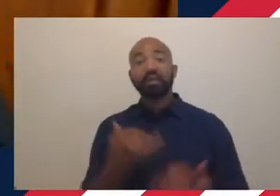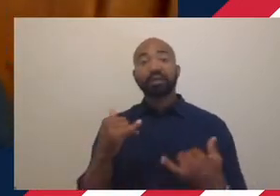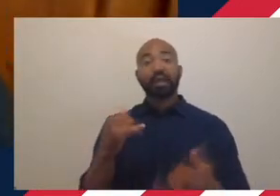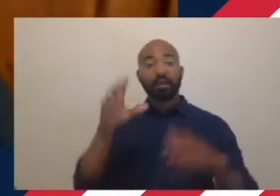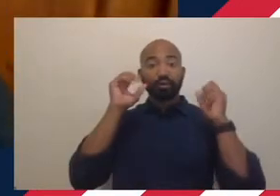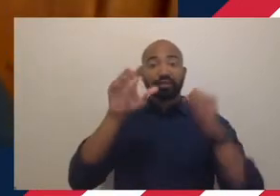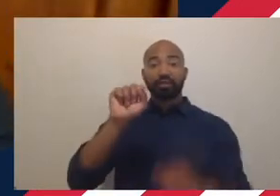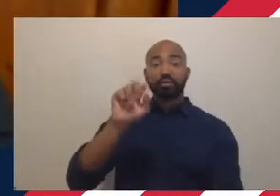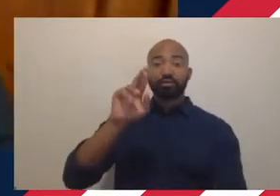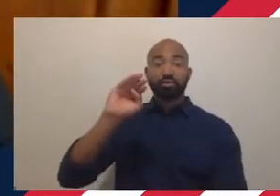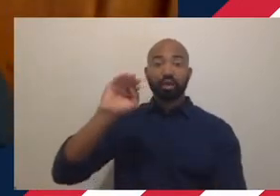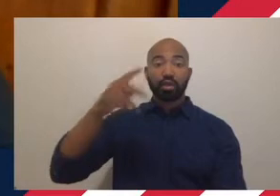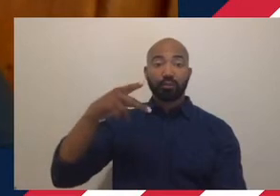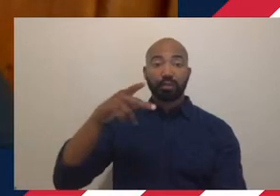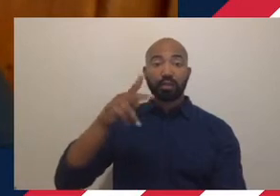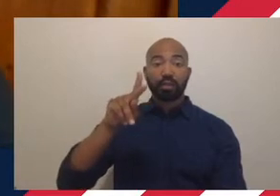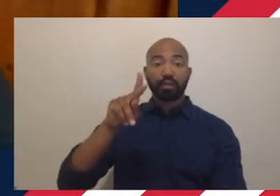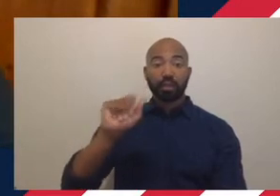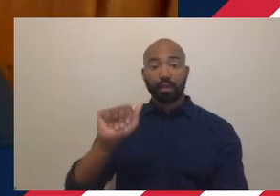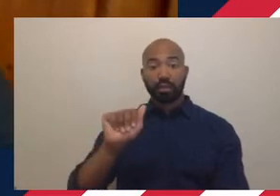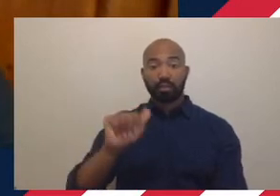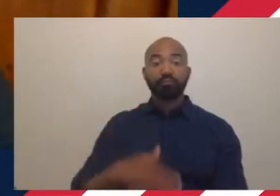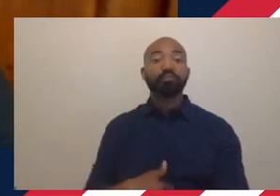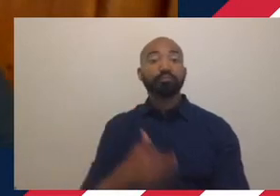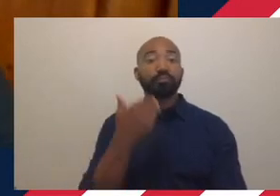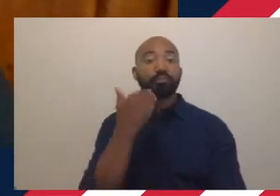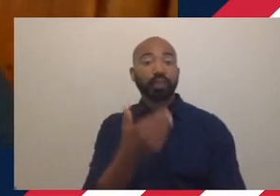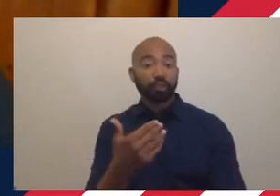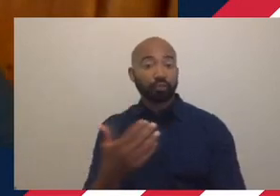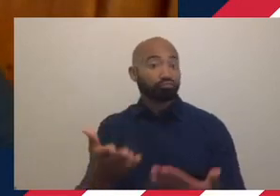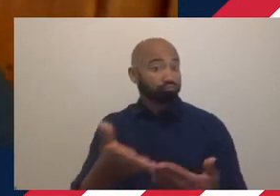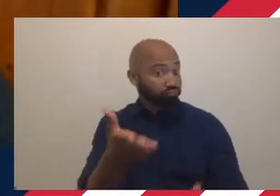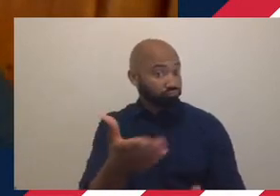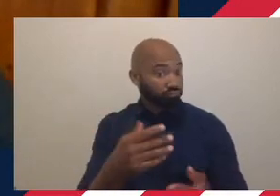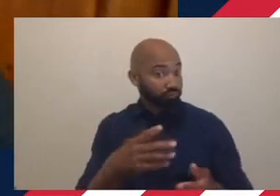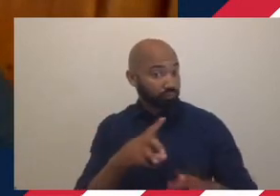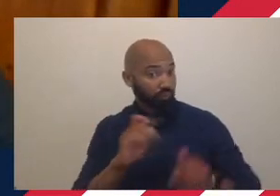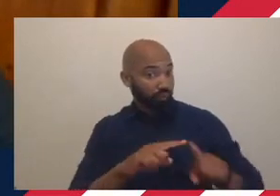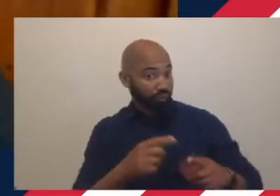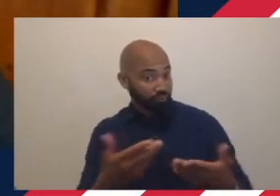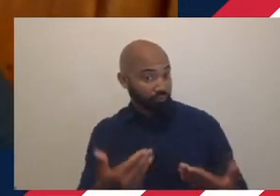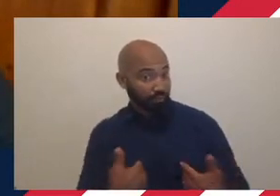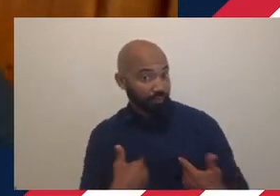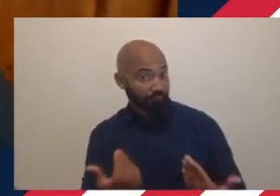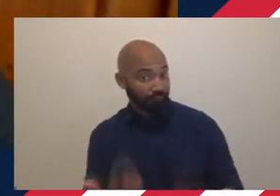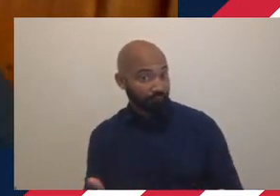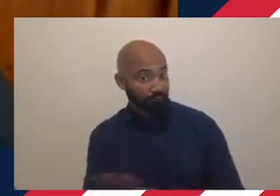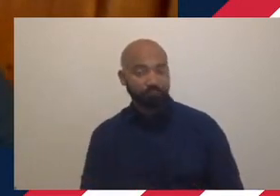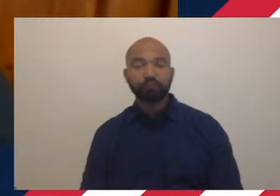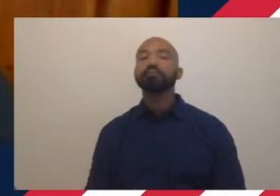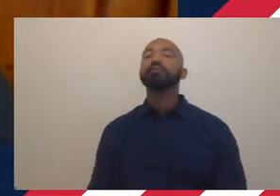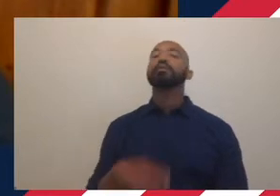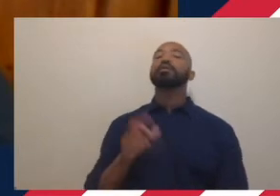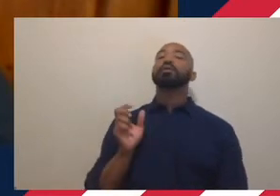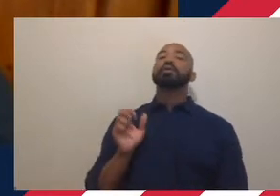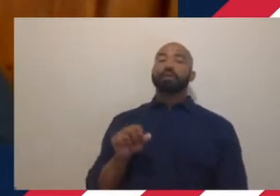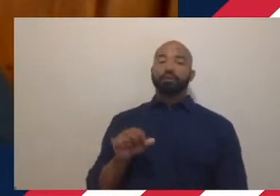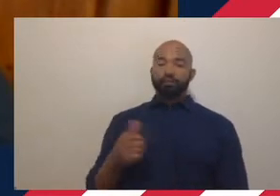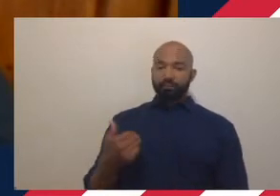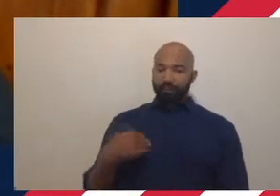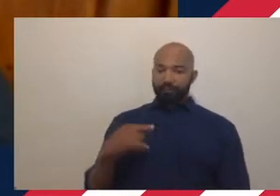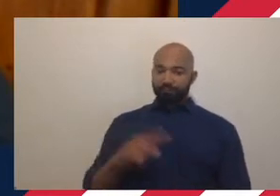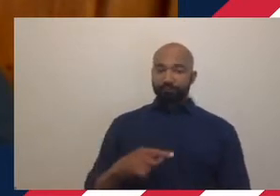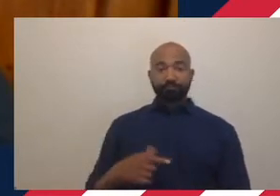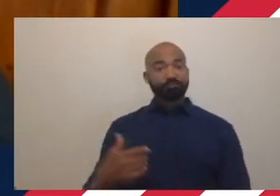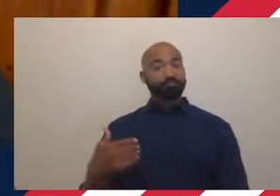Bottoms. At the beginning of this pandemic, we were struggling to get PPE because this